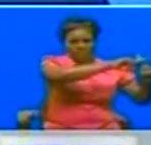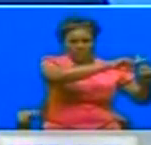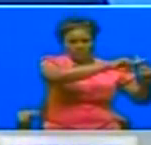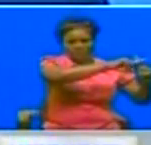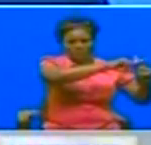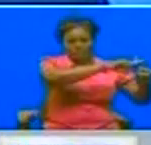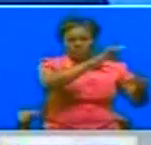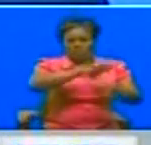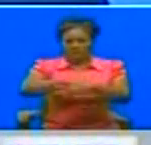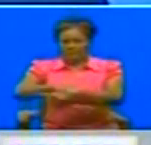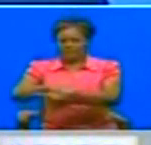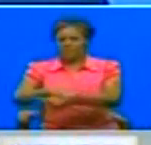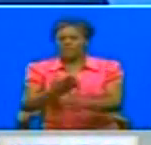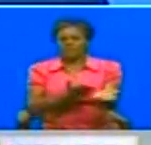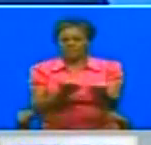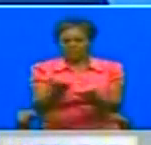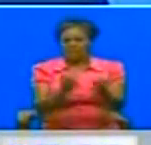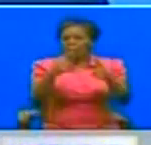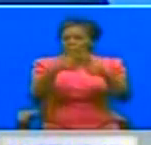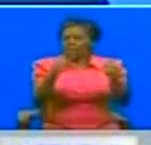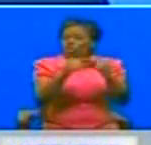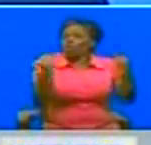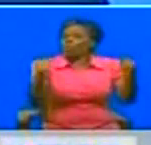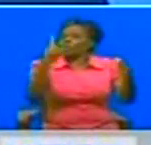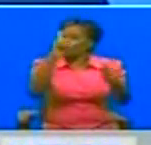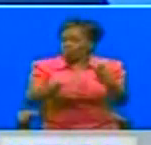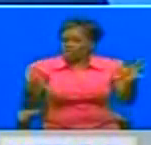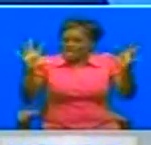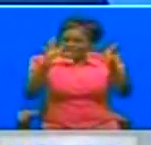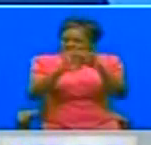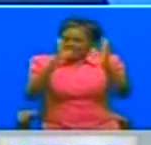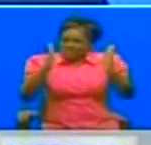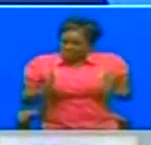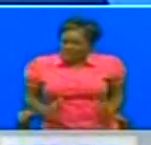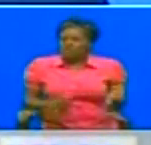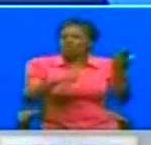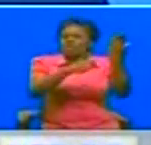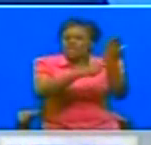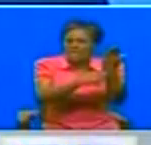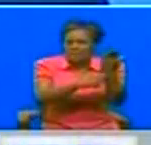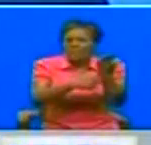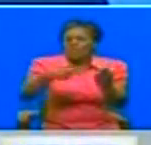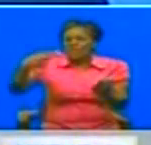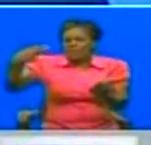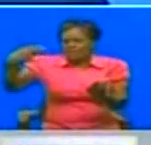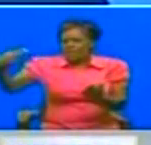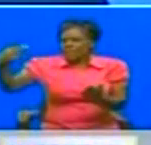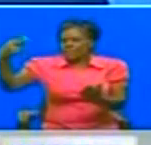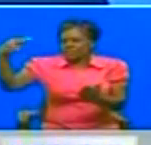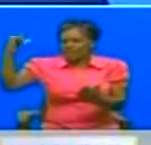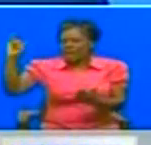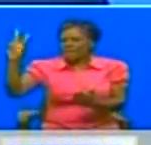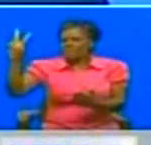get appropriate services. But what we are against is linking a person's name with their HIV status, which is clearly